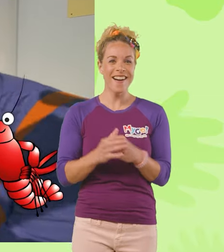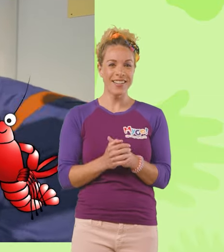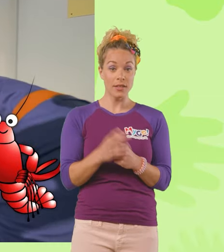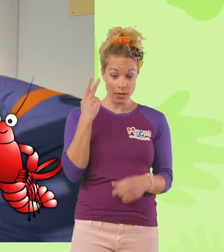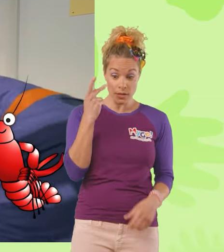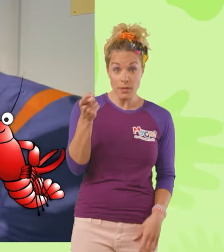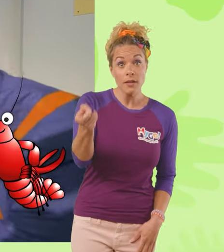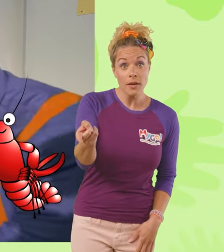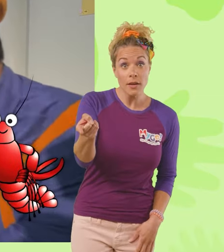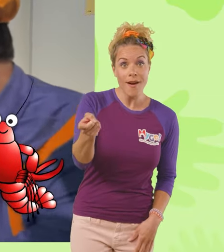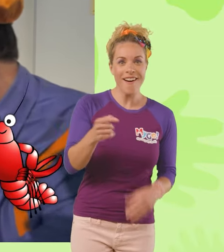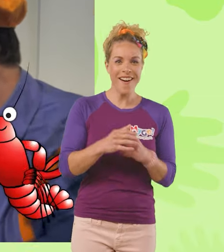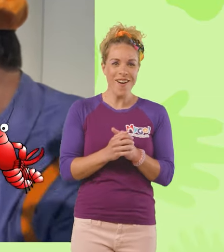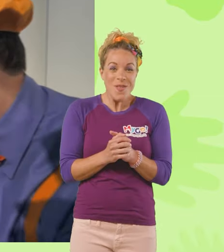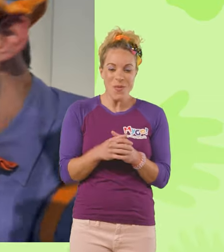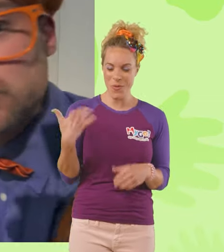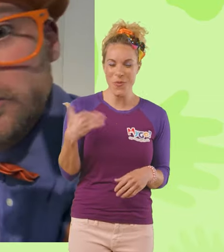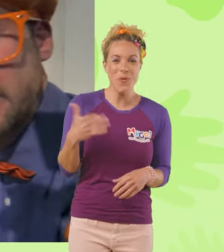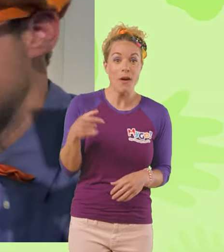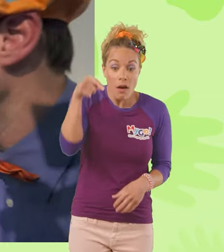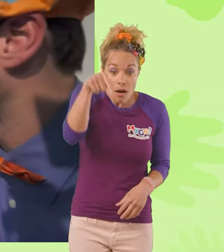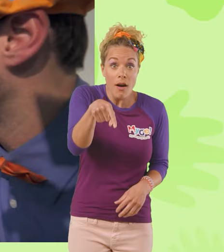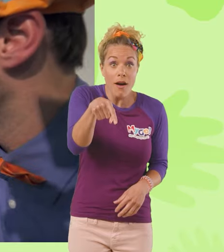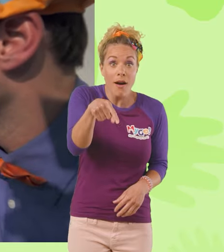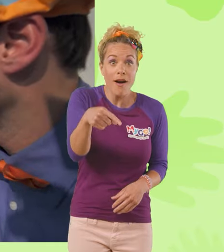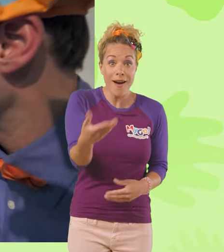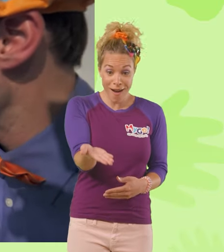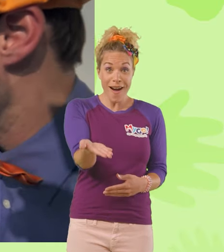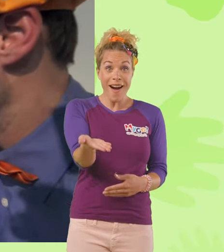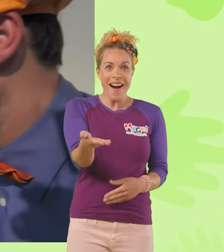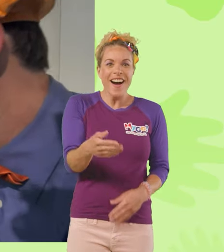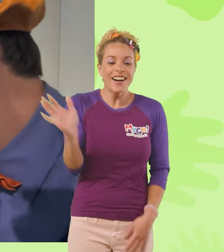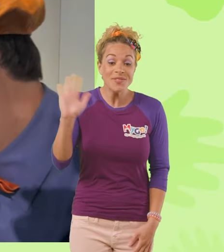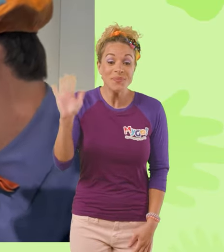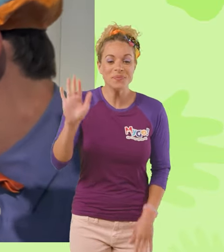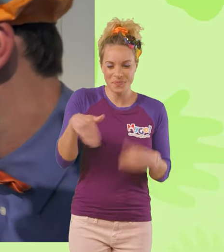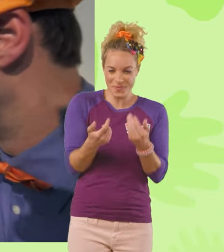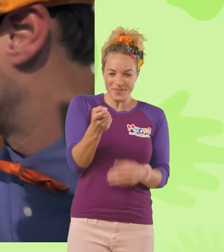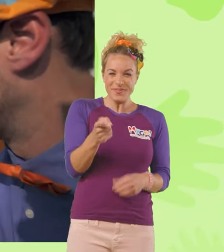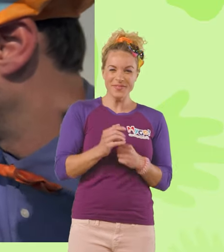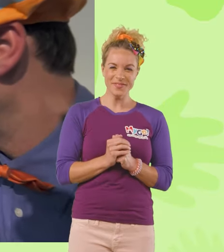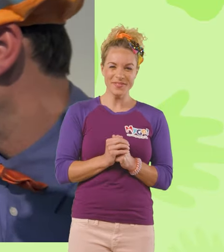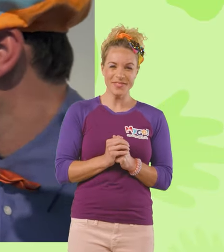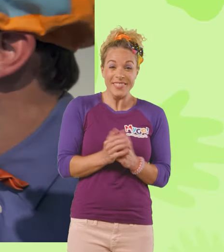Do you see it right there? Here's one right here. Hey, how are you?